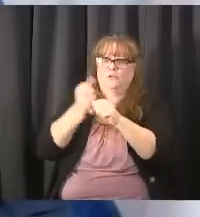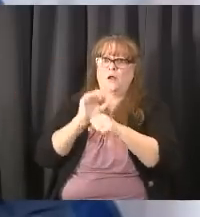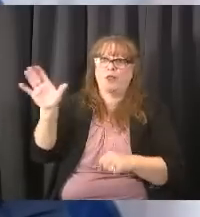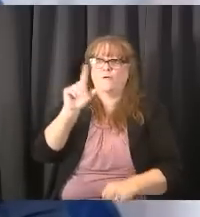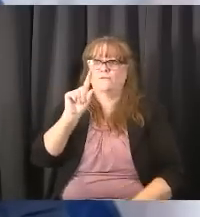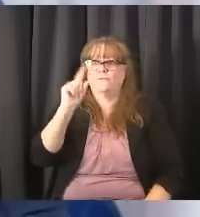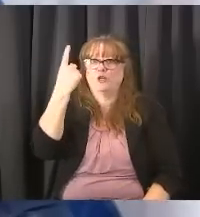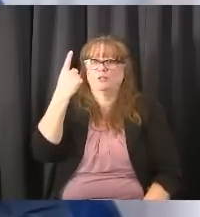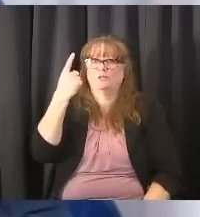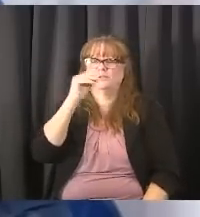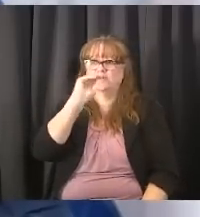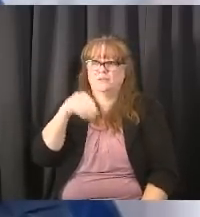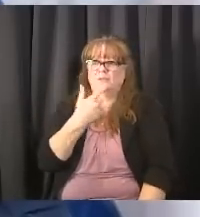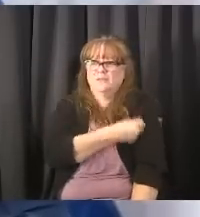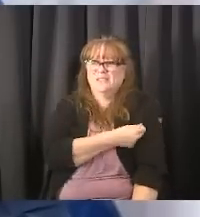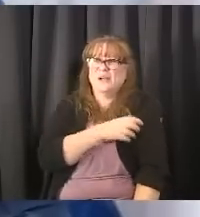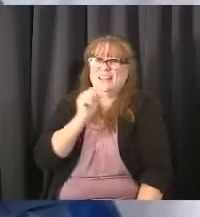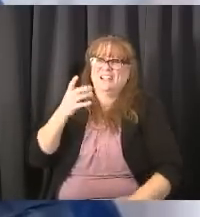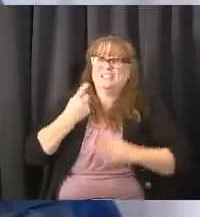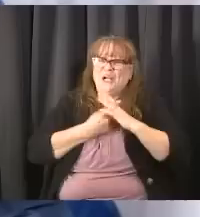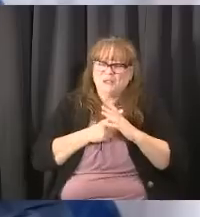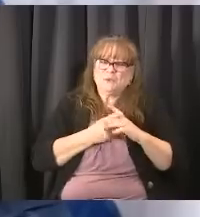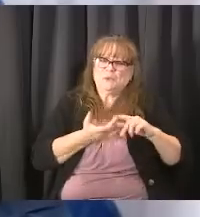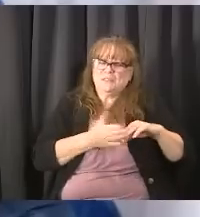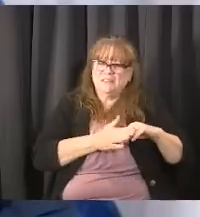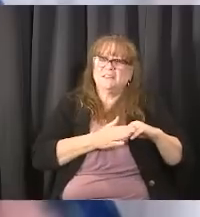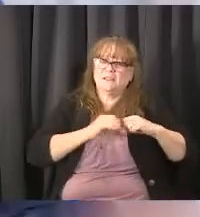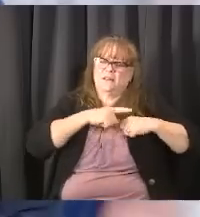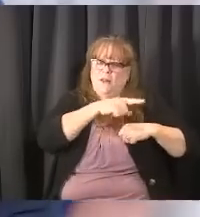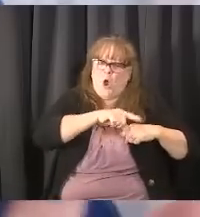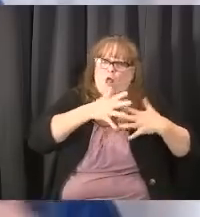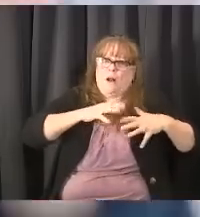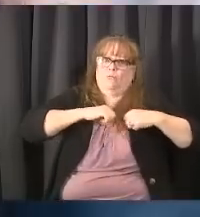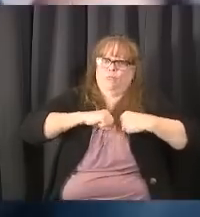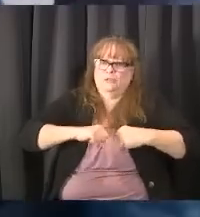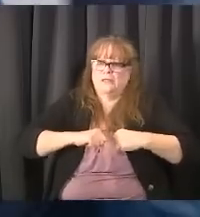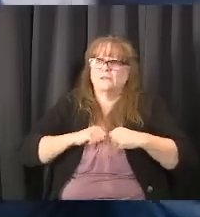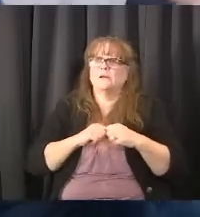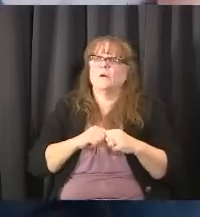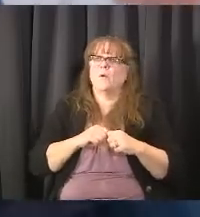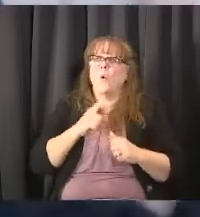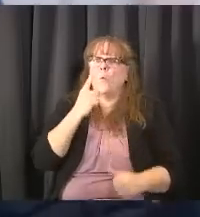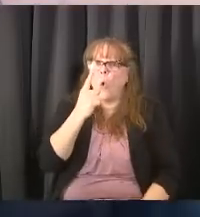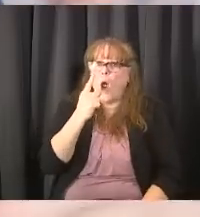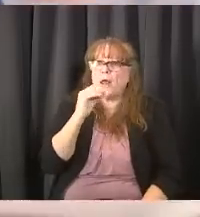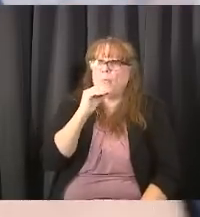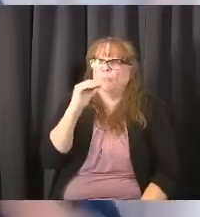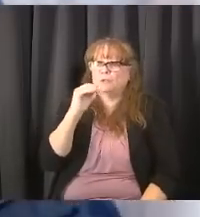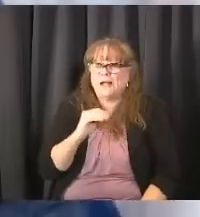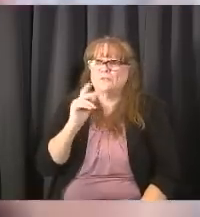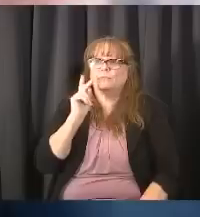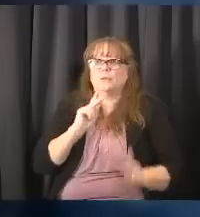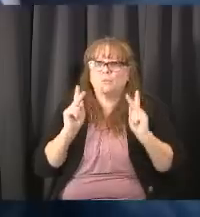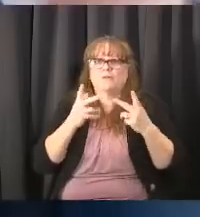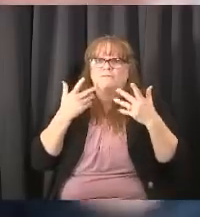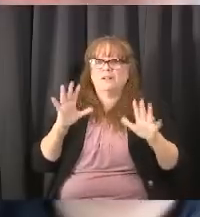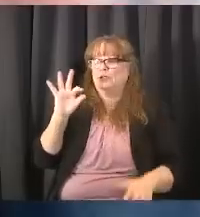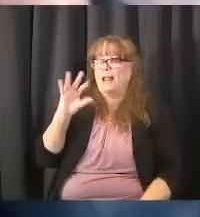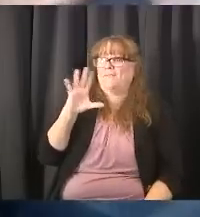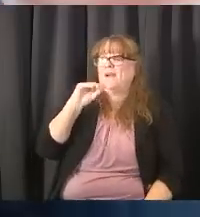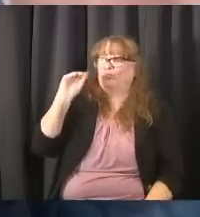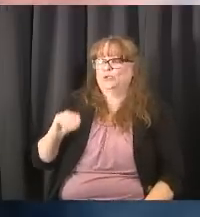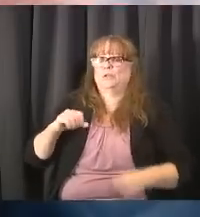under 1% that have 95% protection. That is inconsequential in the scheme of the pandemic. We are still in the throes of the pandemic,